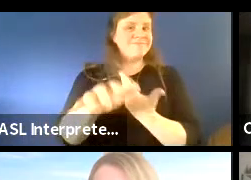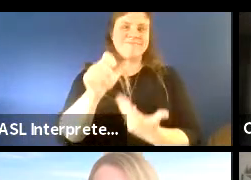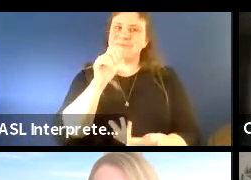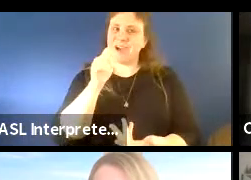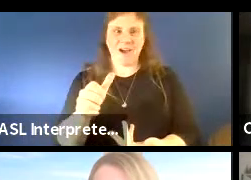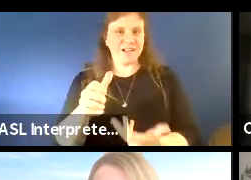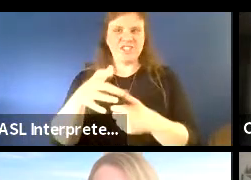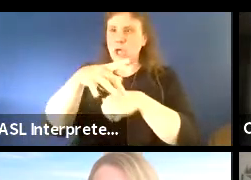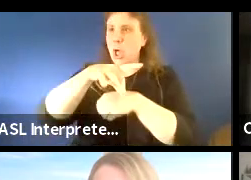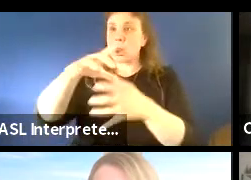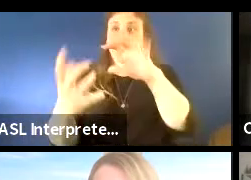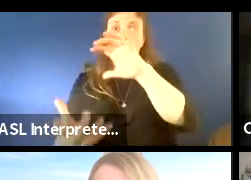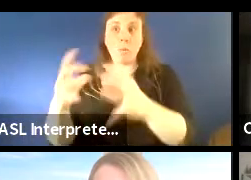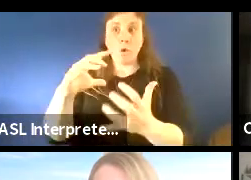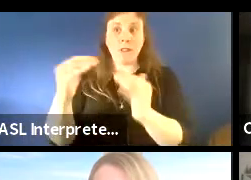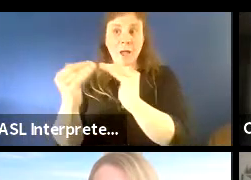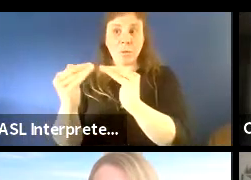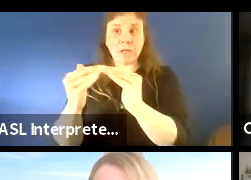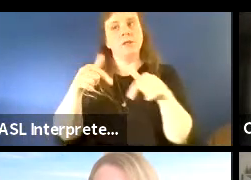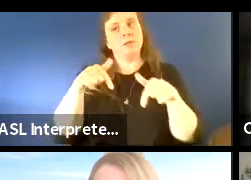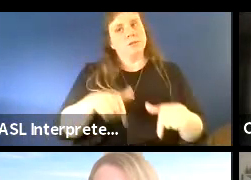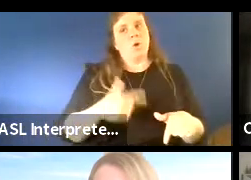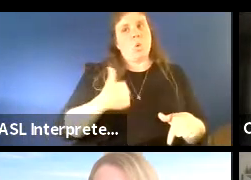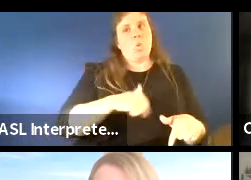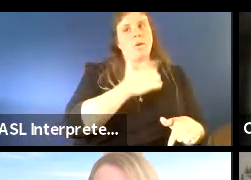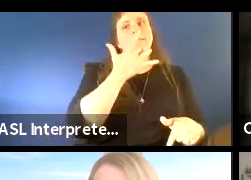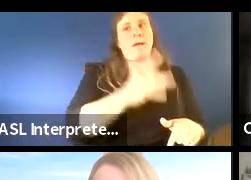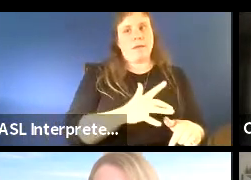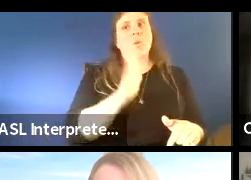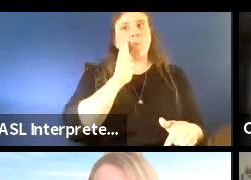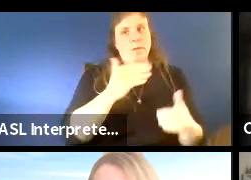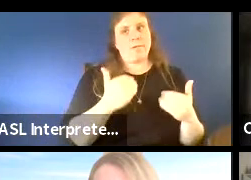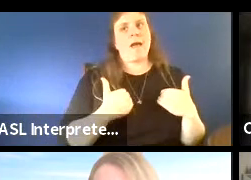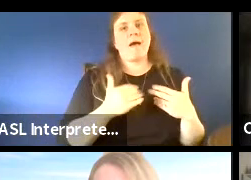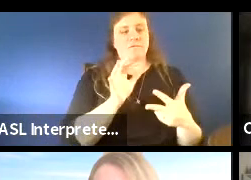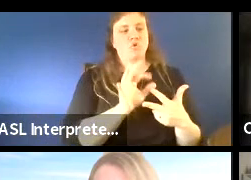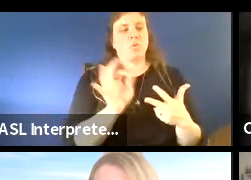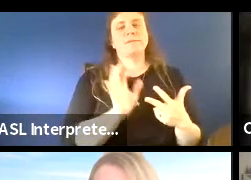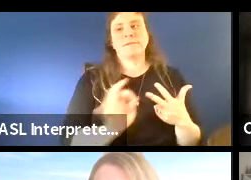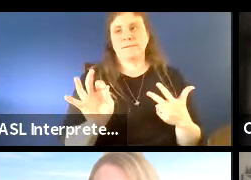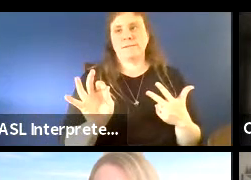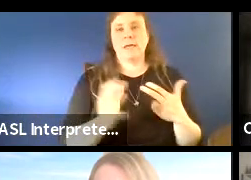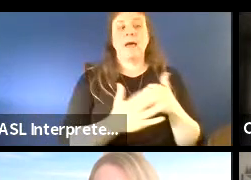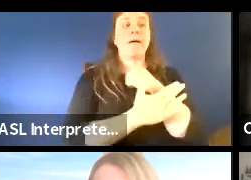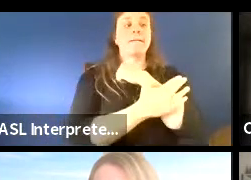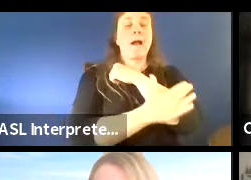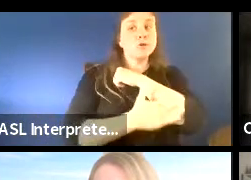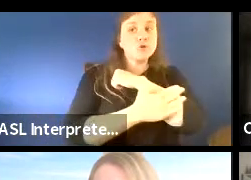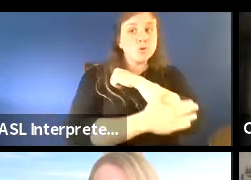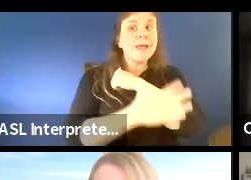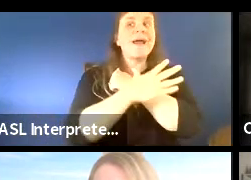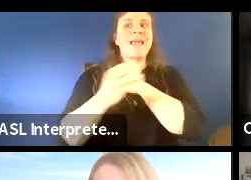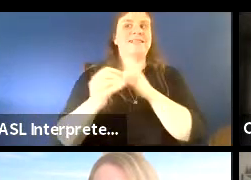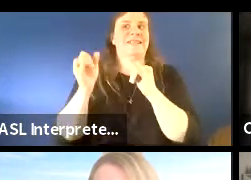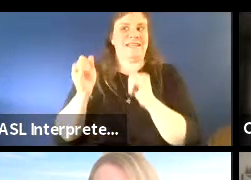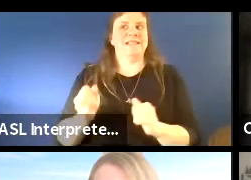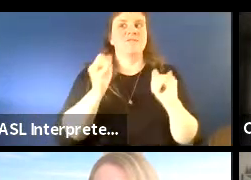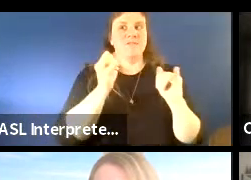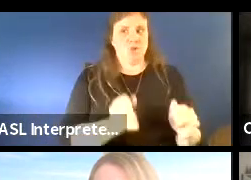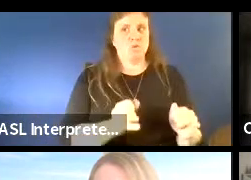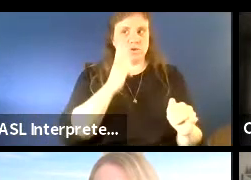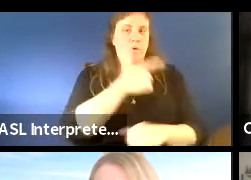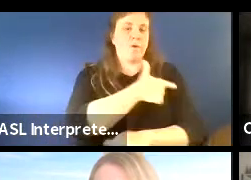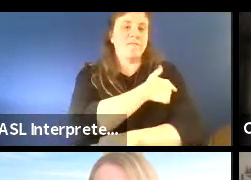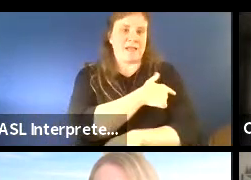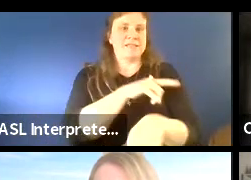of global equity. We're really fortunate that we are going to have choices both as a country and as individuals about vaccines. Whereas